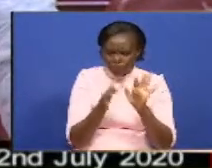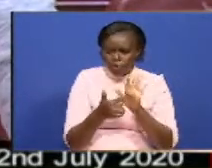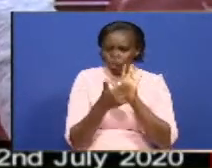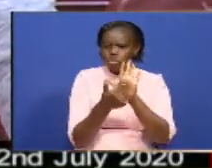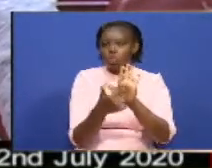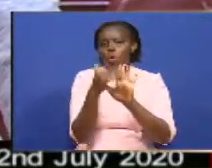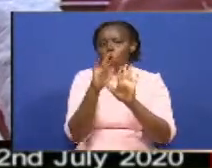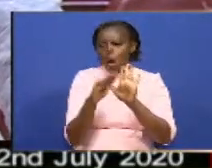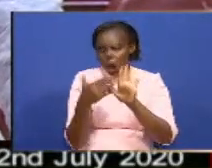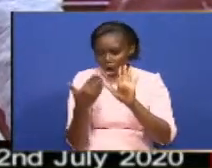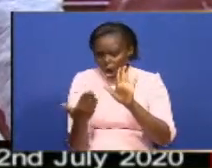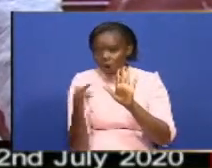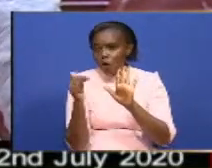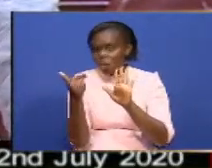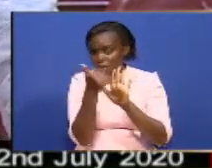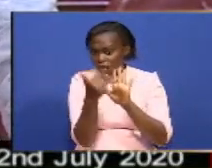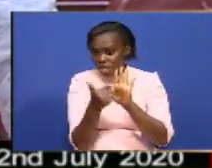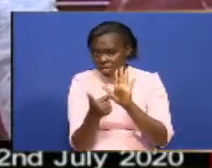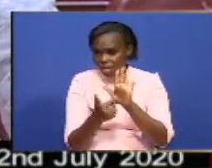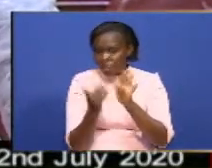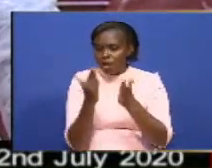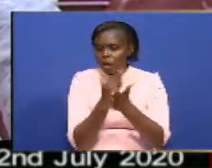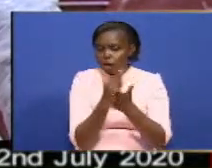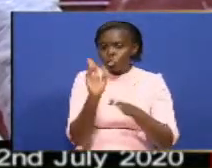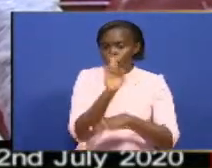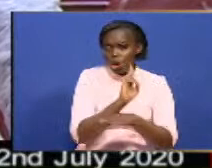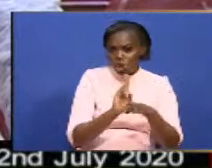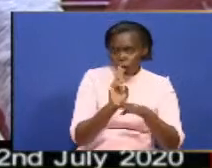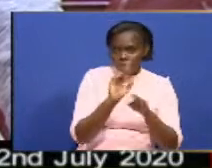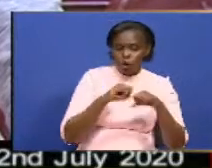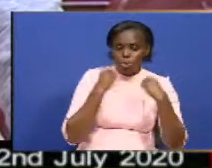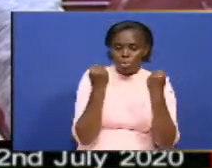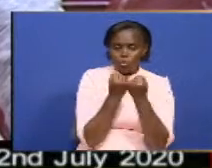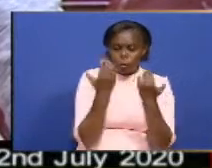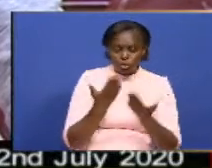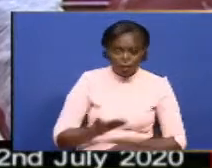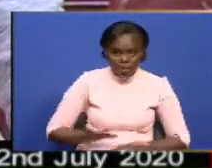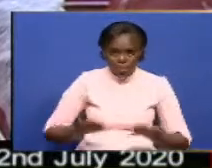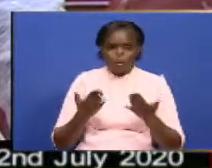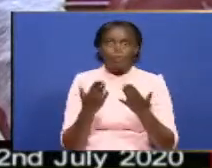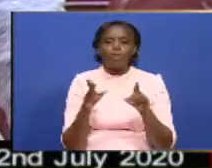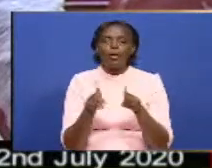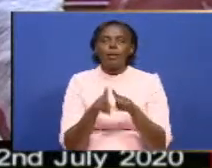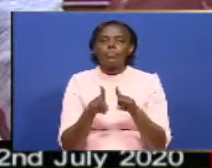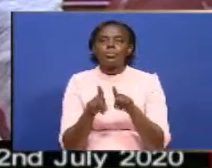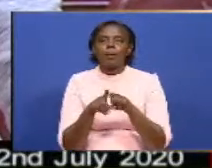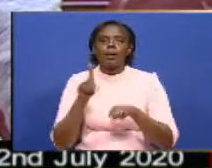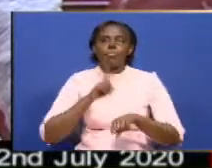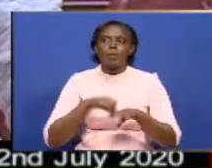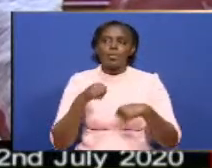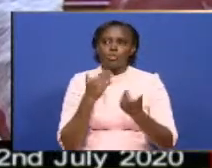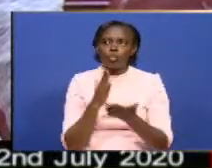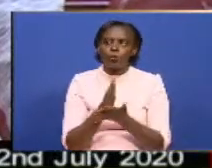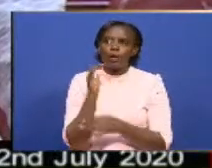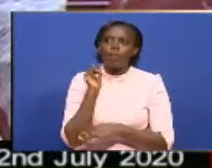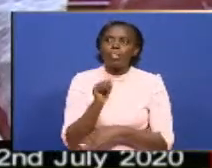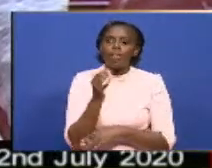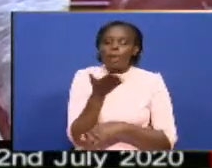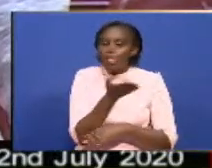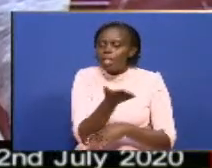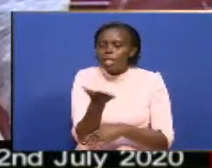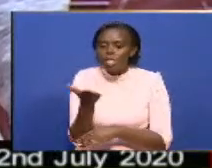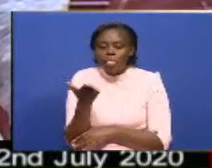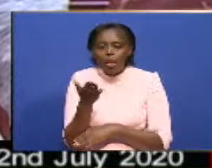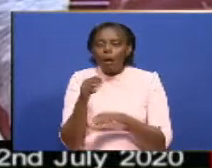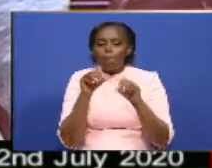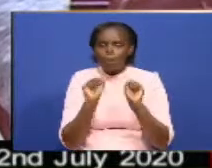at how there will be shared use of social amenities, but also ensures that there will not only